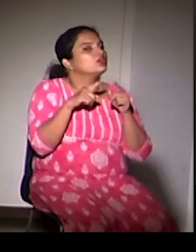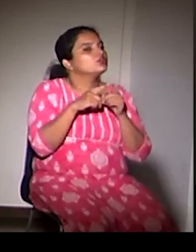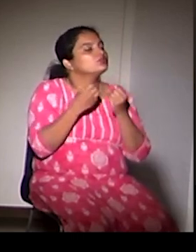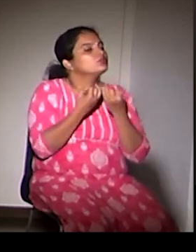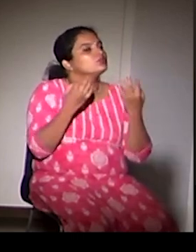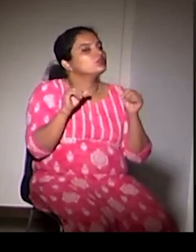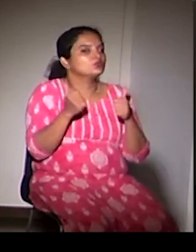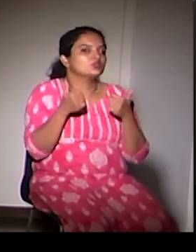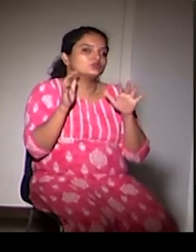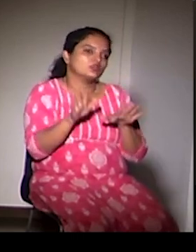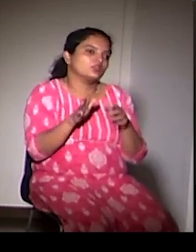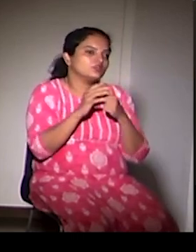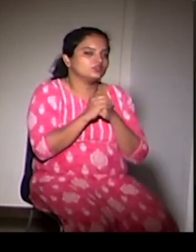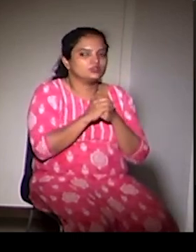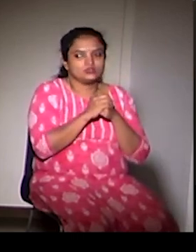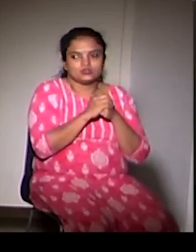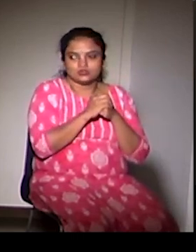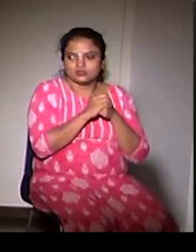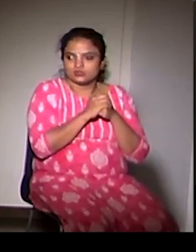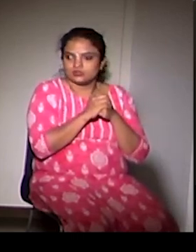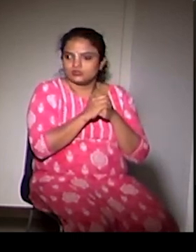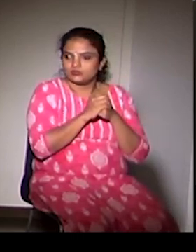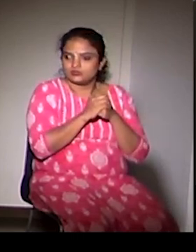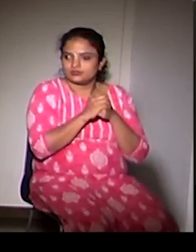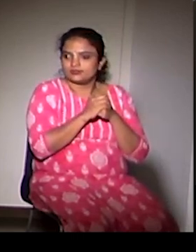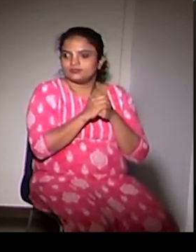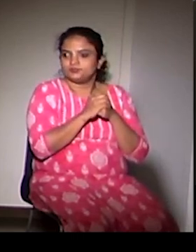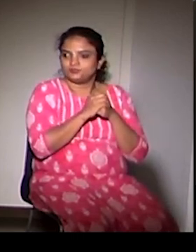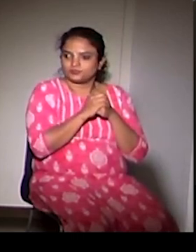of inlay, the glazed ceramic.